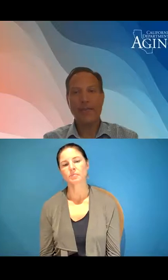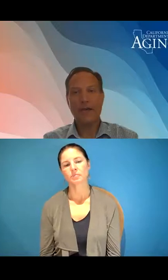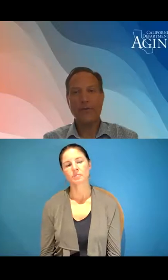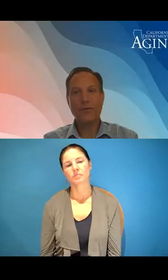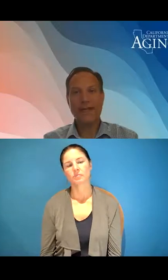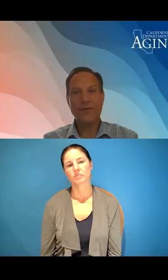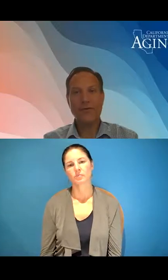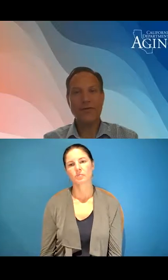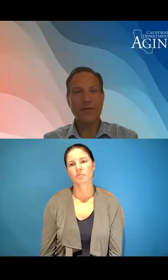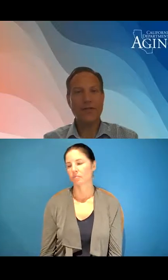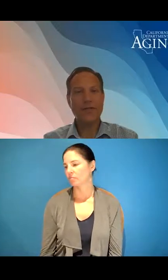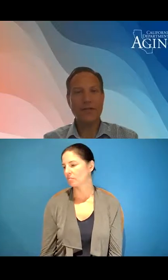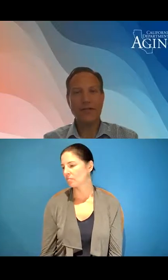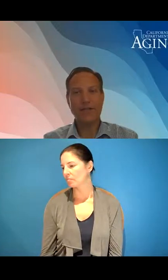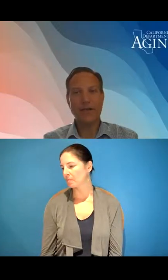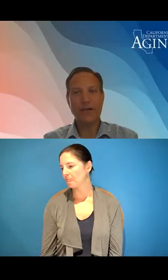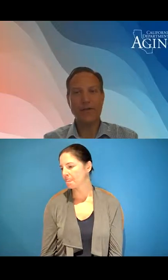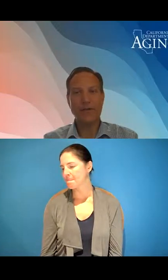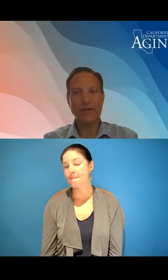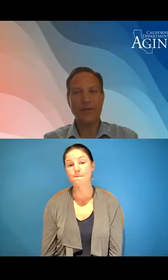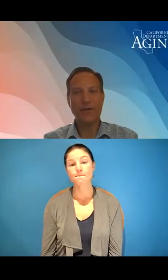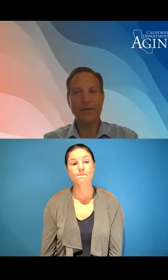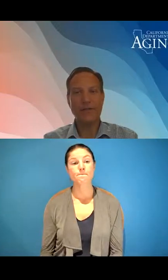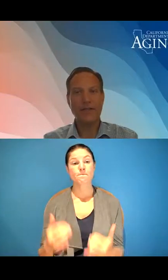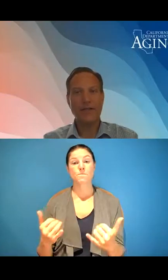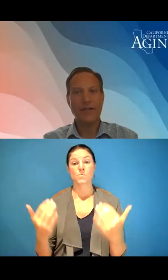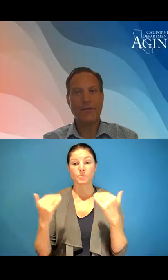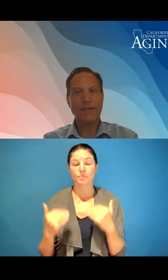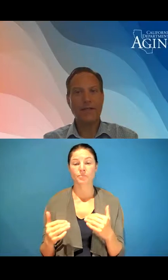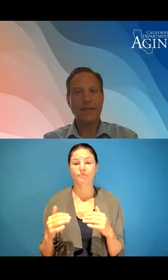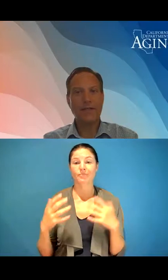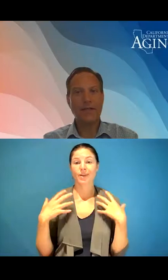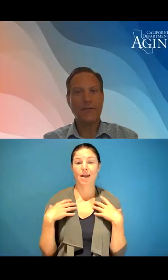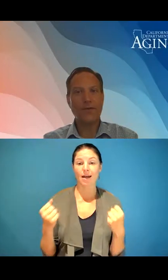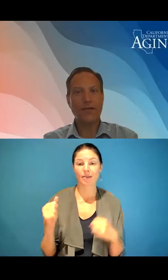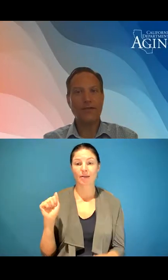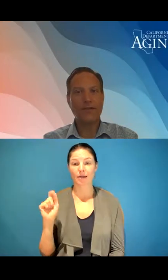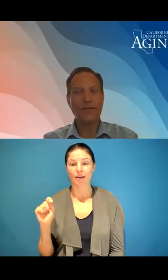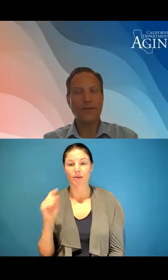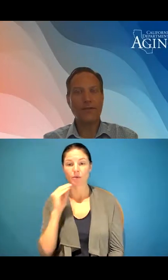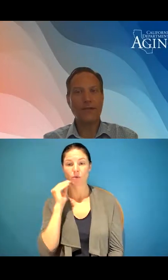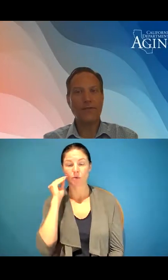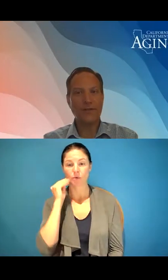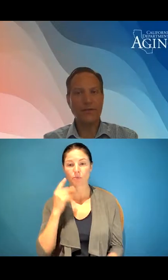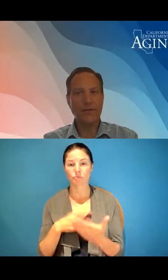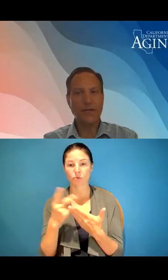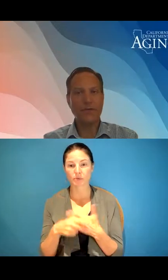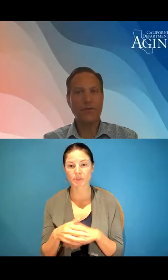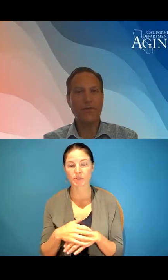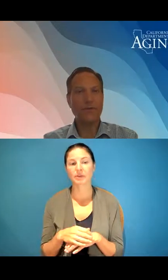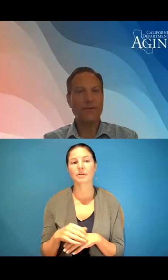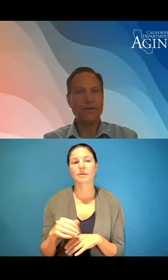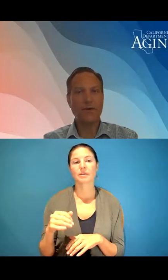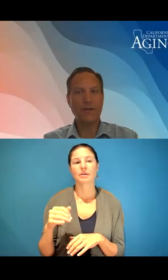Okay, I'm now going to transition into our Health at Home programs, which is our Aging and Disability Resource